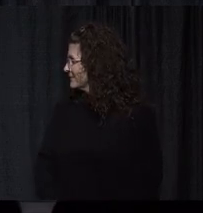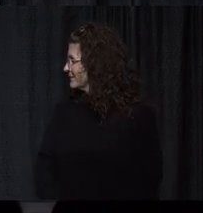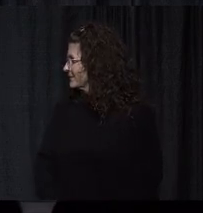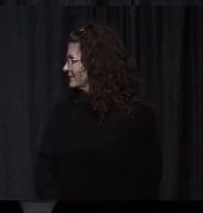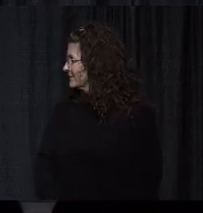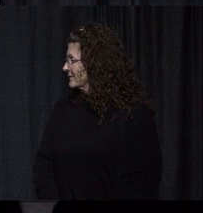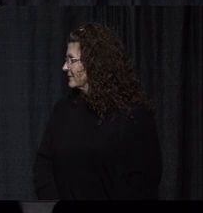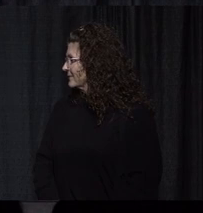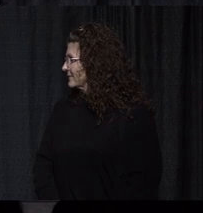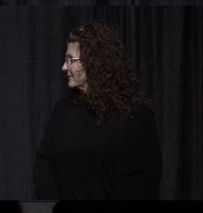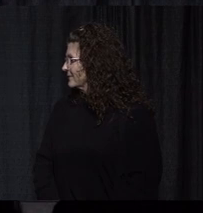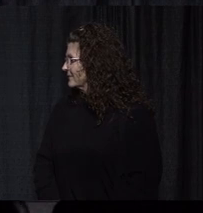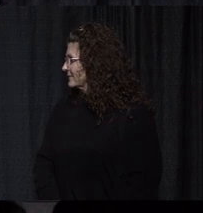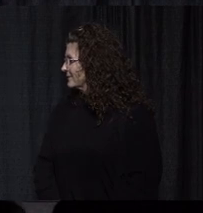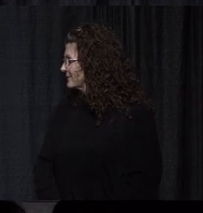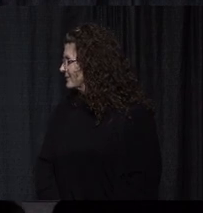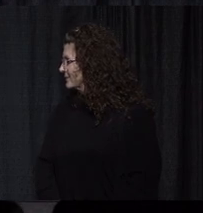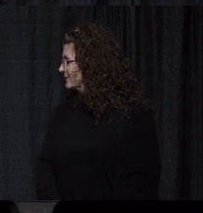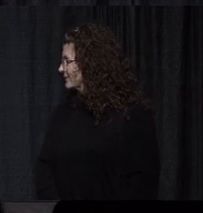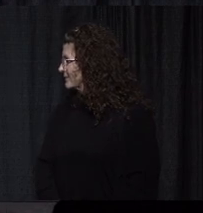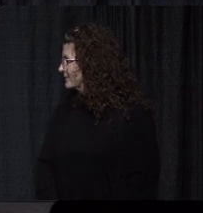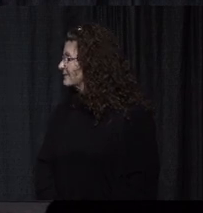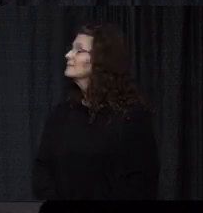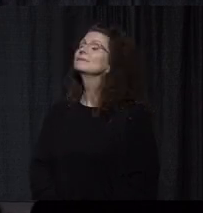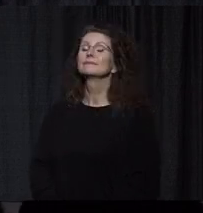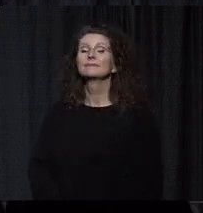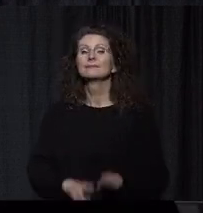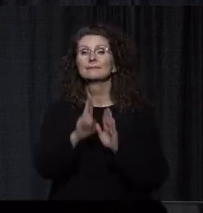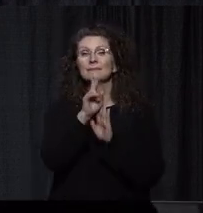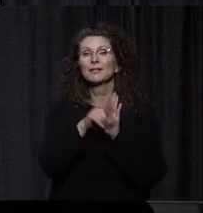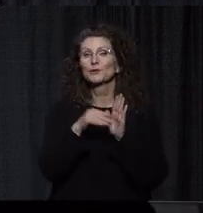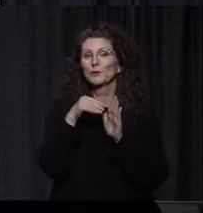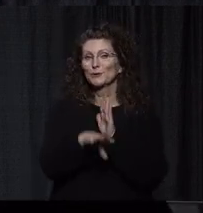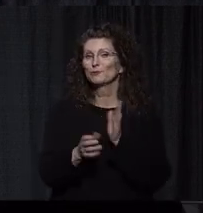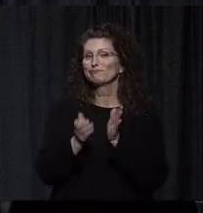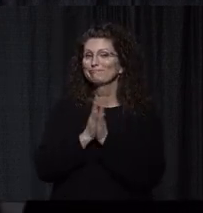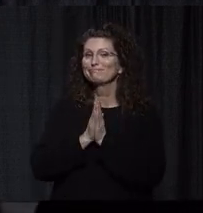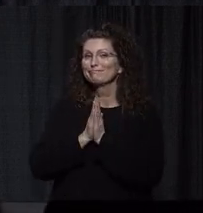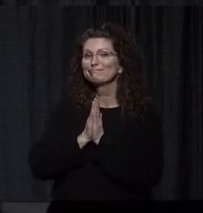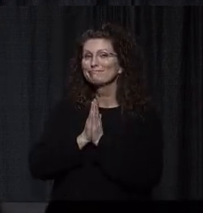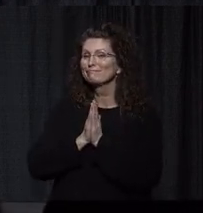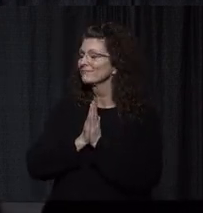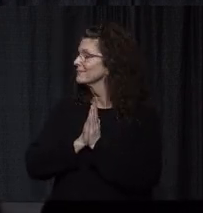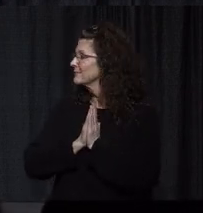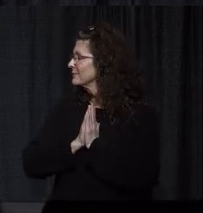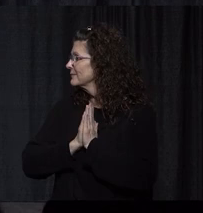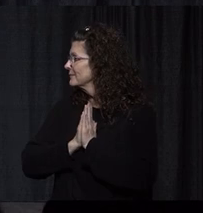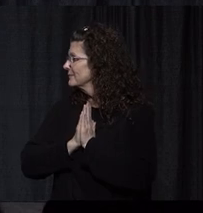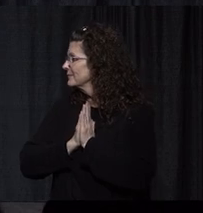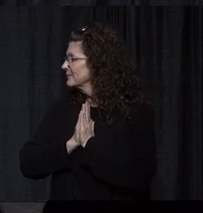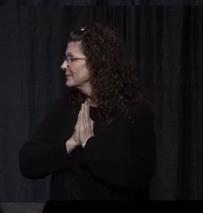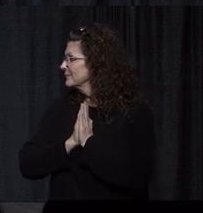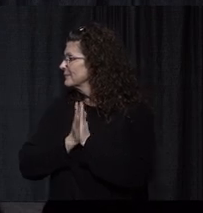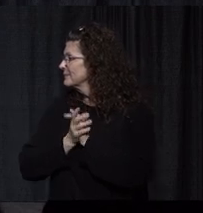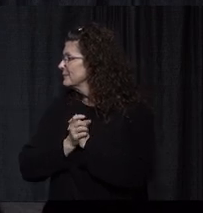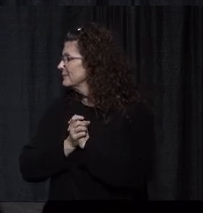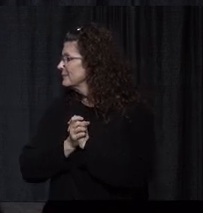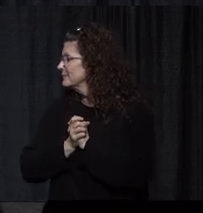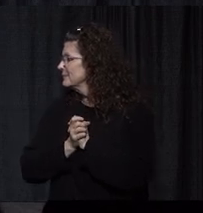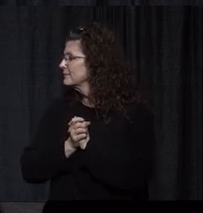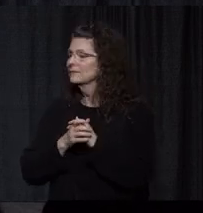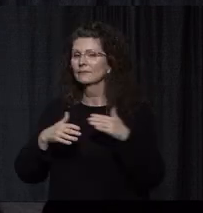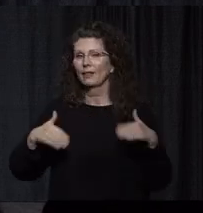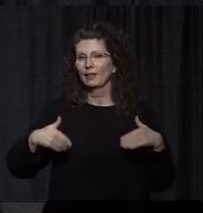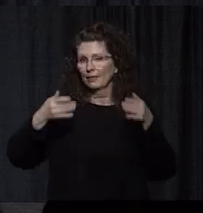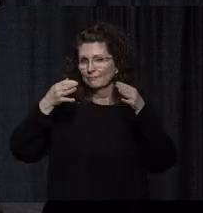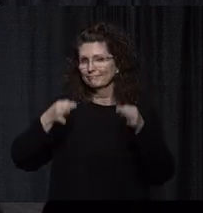audience online, who is actually an undergraduate student. I'm an undergraduate student and haven't yet decided what